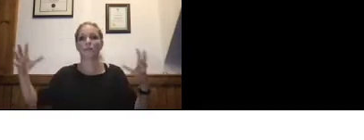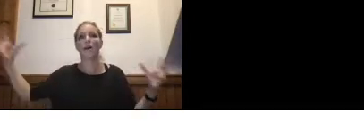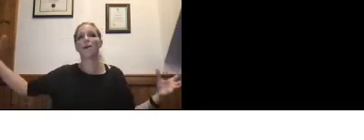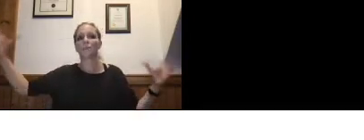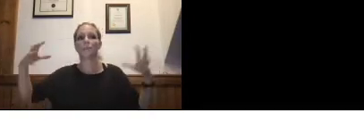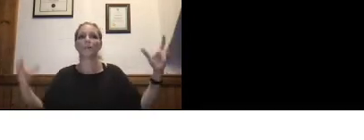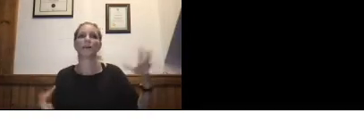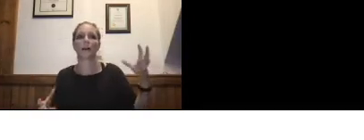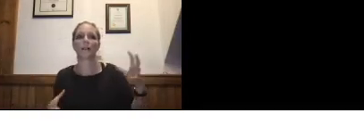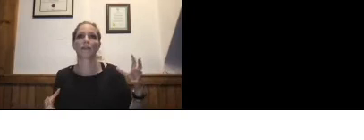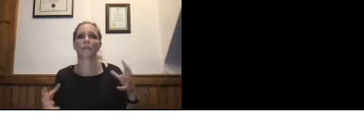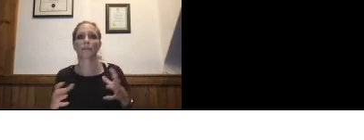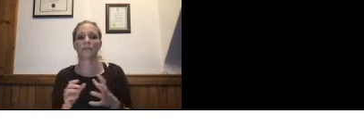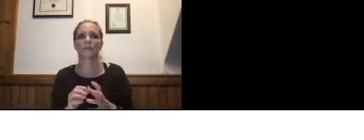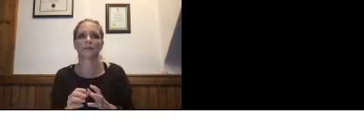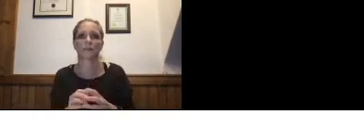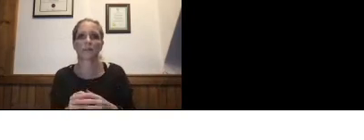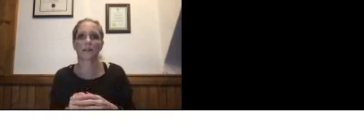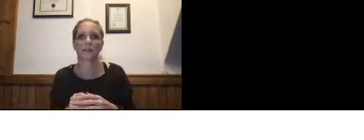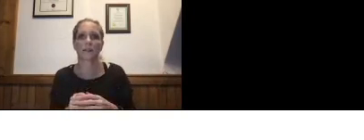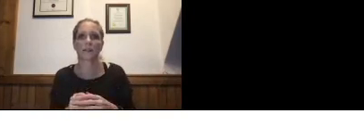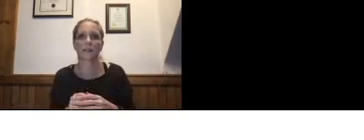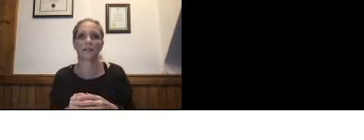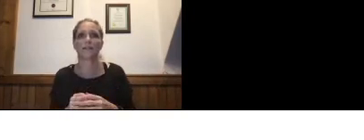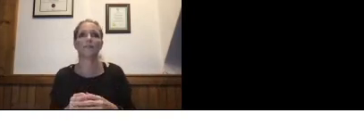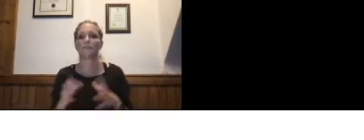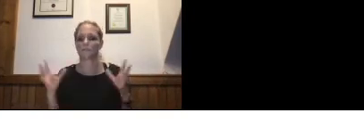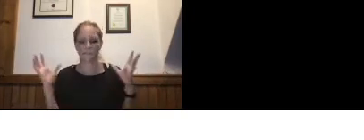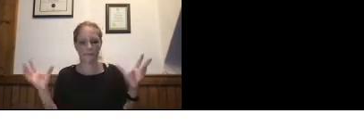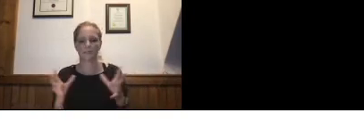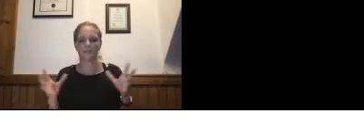sort of hub to bring other proteins into